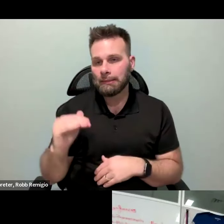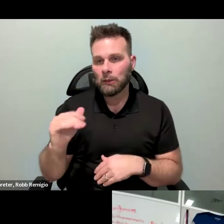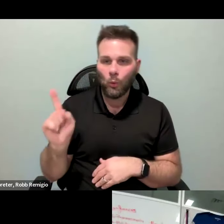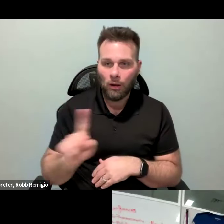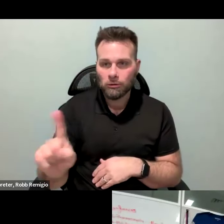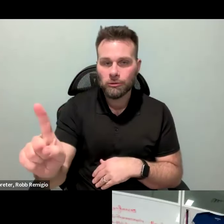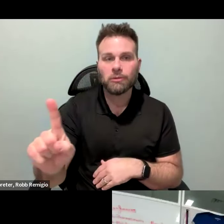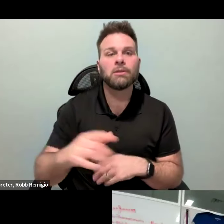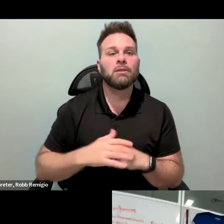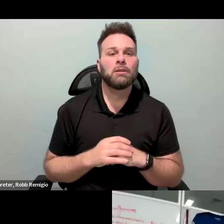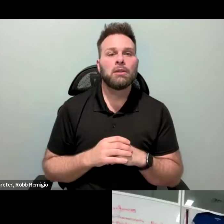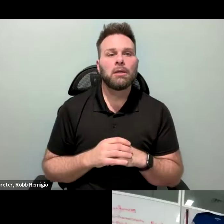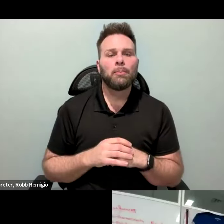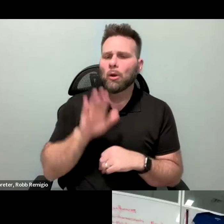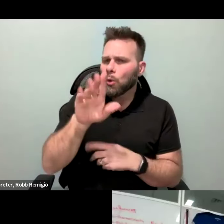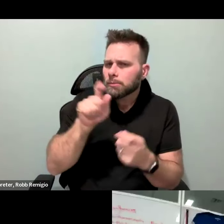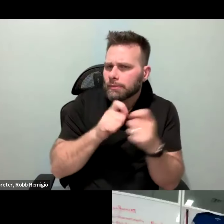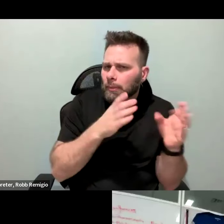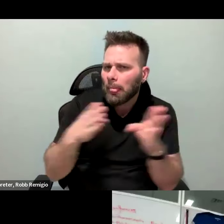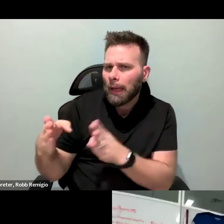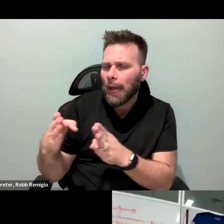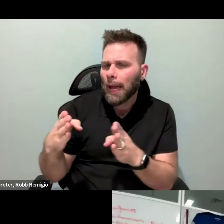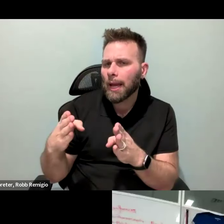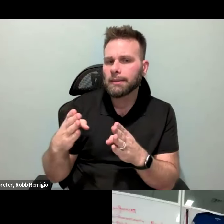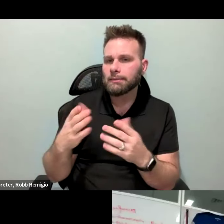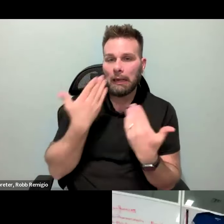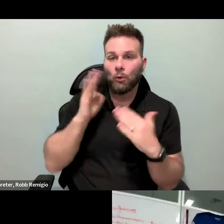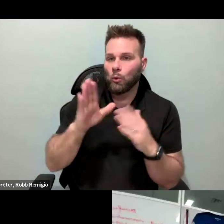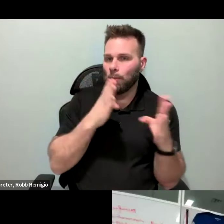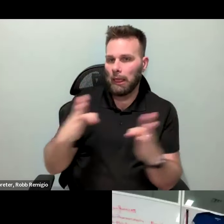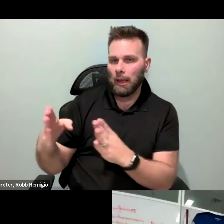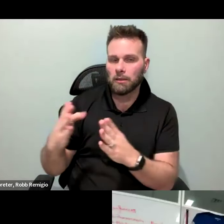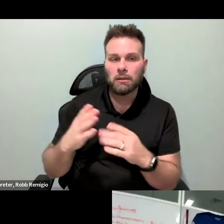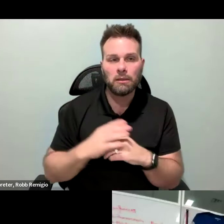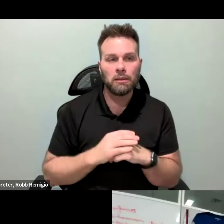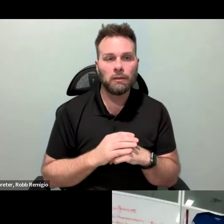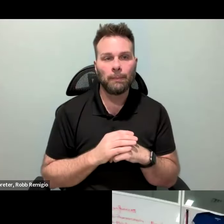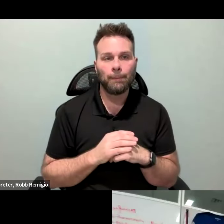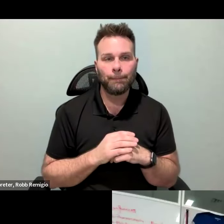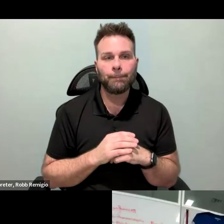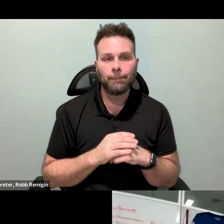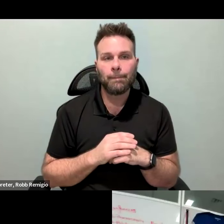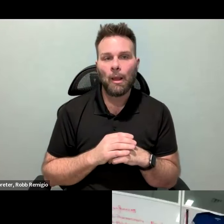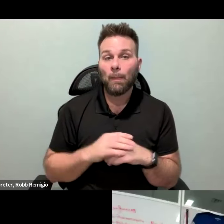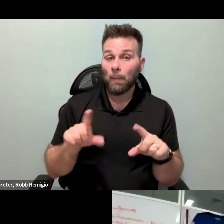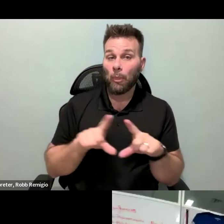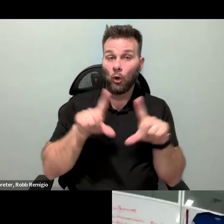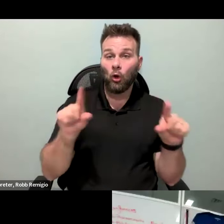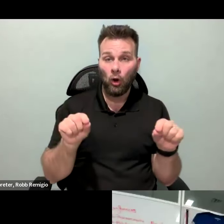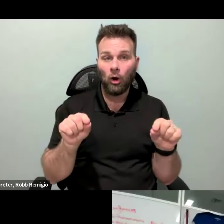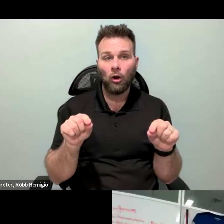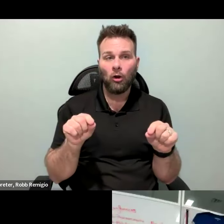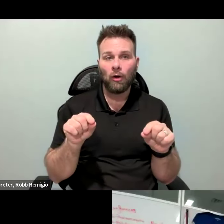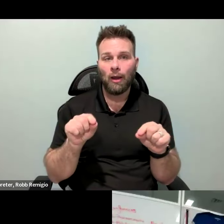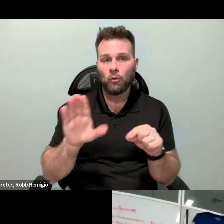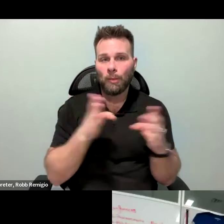not knowing your specific plan, on your plans, the card for your plan, you would identify the contact and